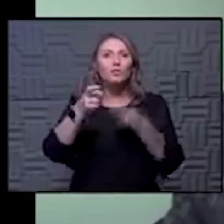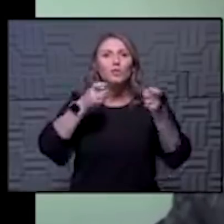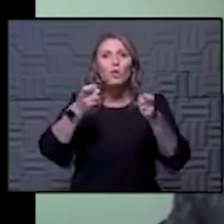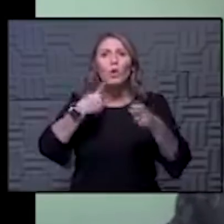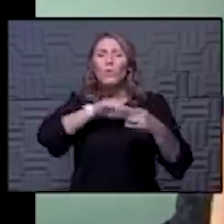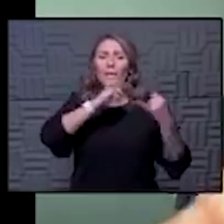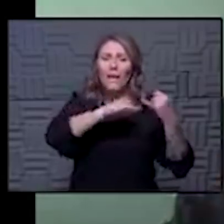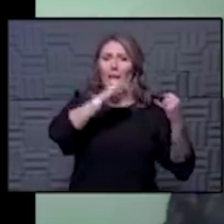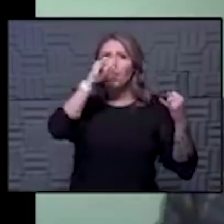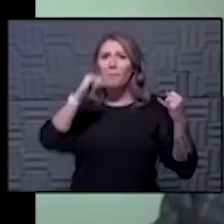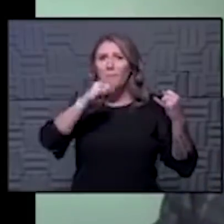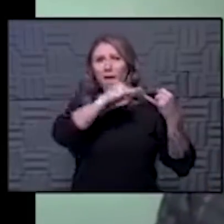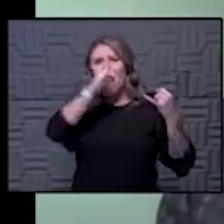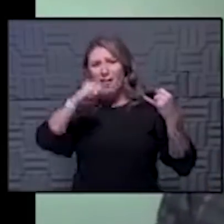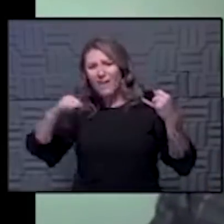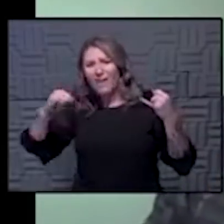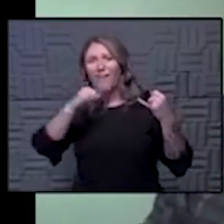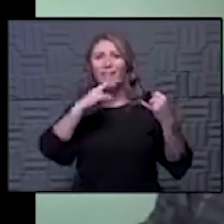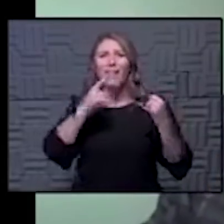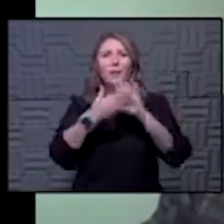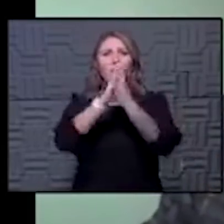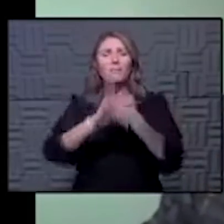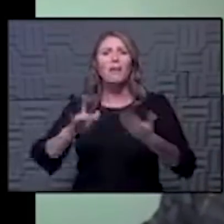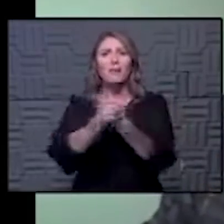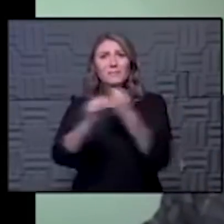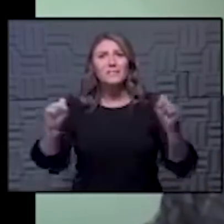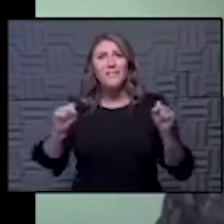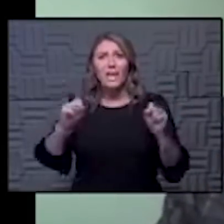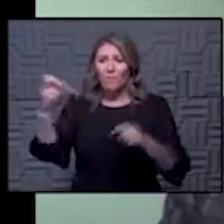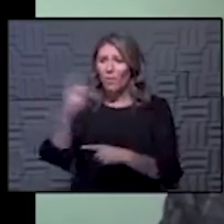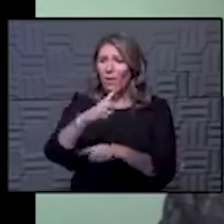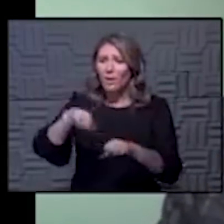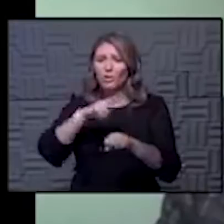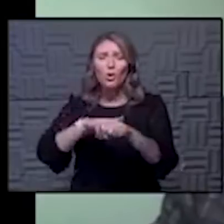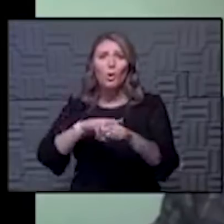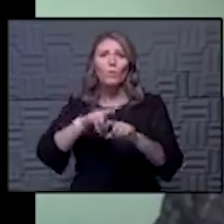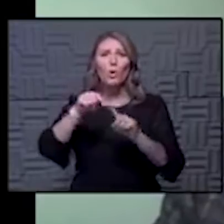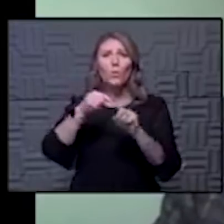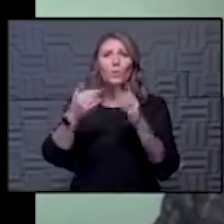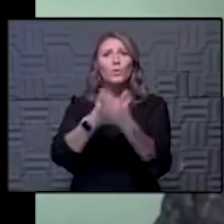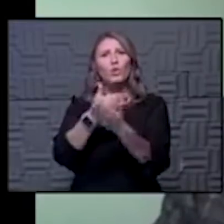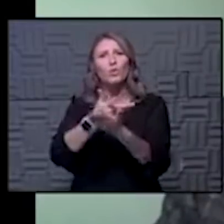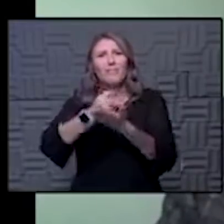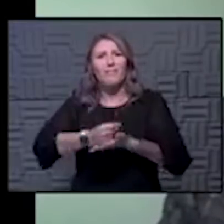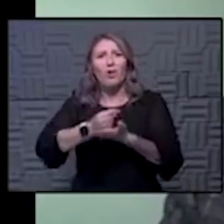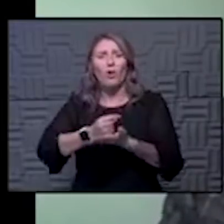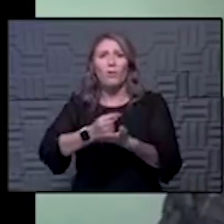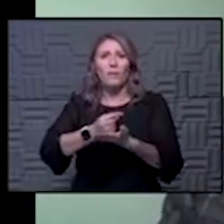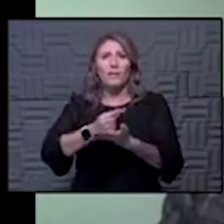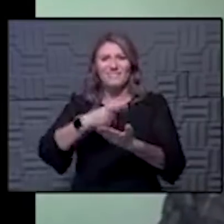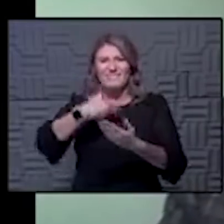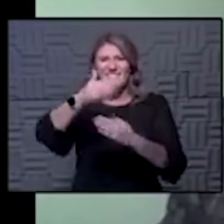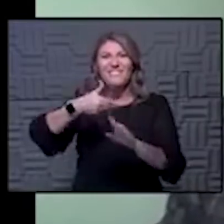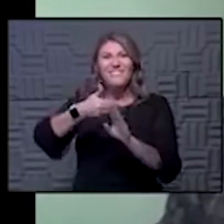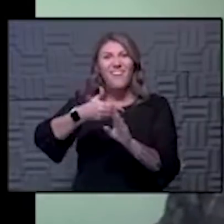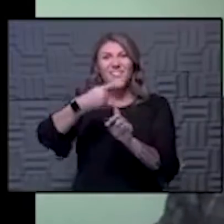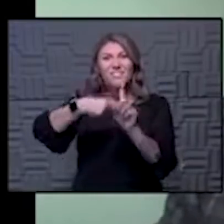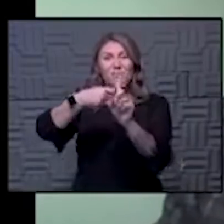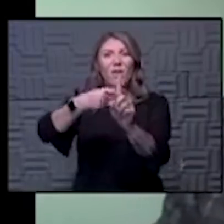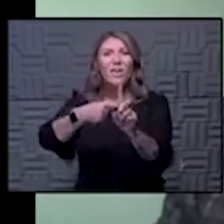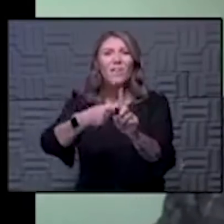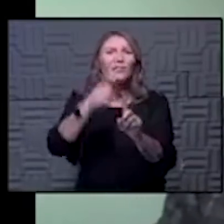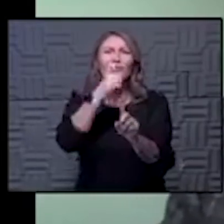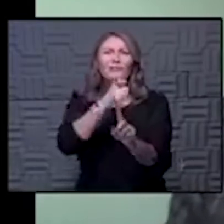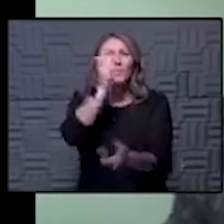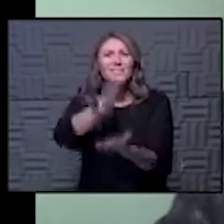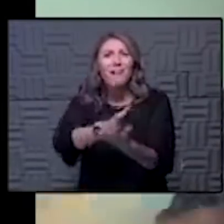can beat it, and we can be safe and get back to a more normal life as these new therapies come on board over the next few months. We're almost there. Don't fumble the